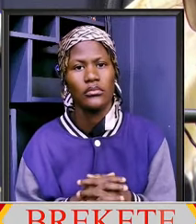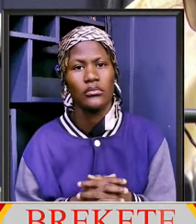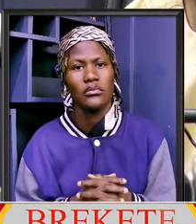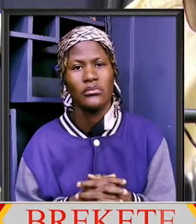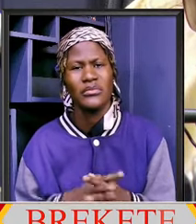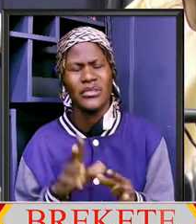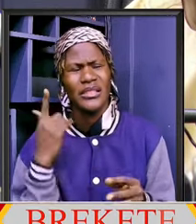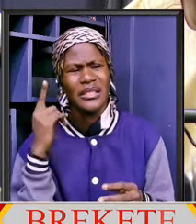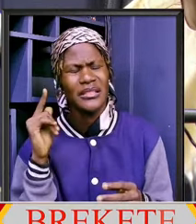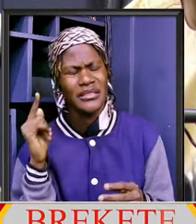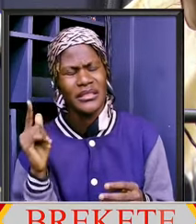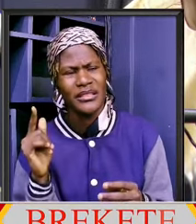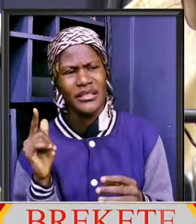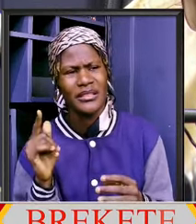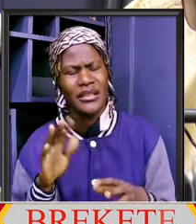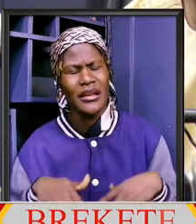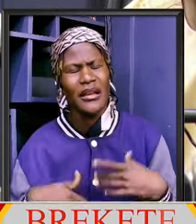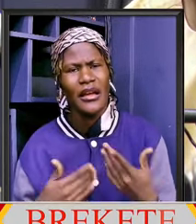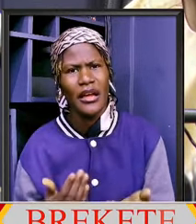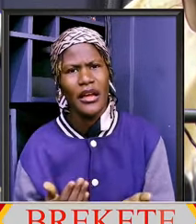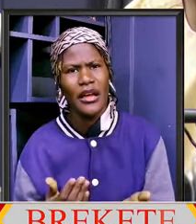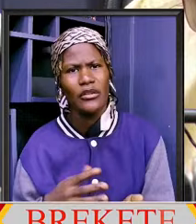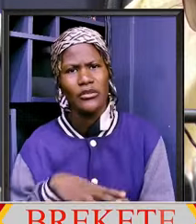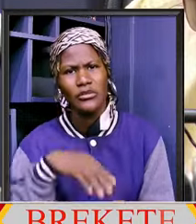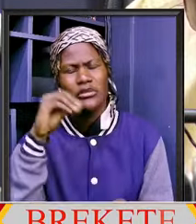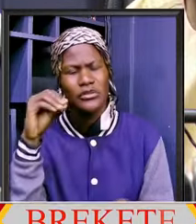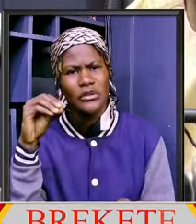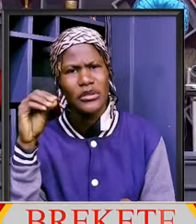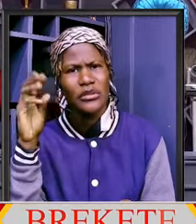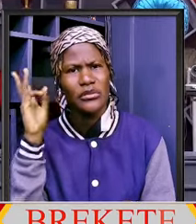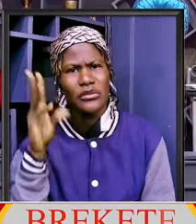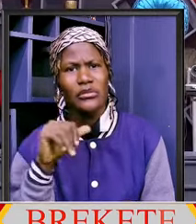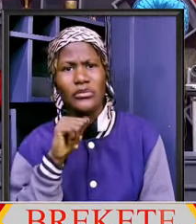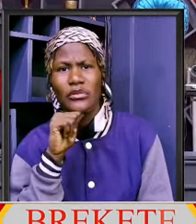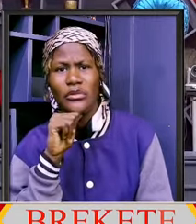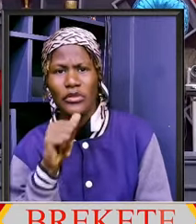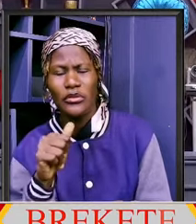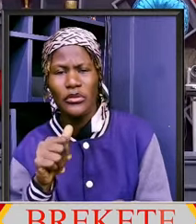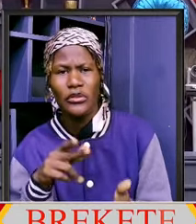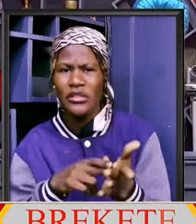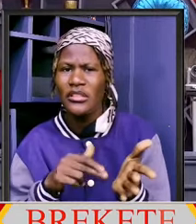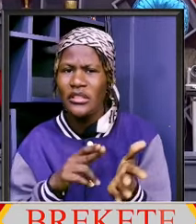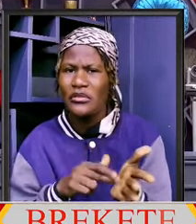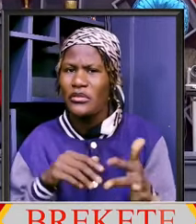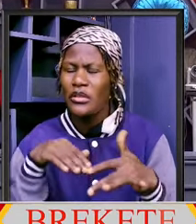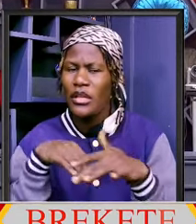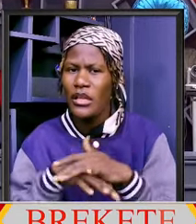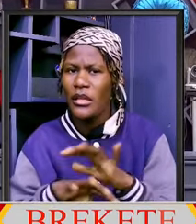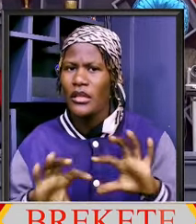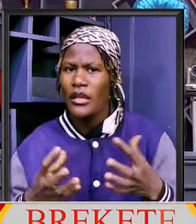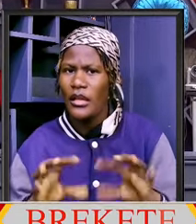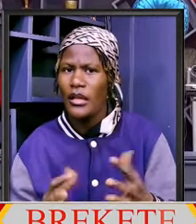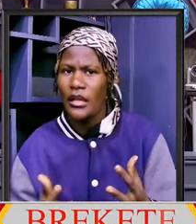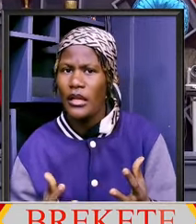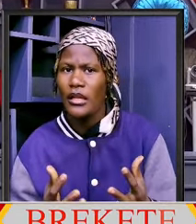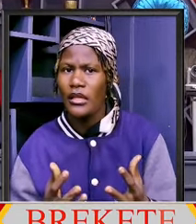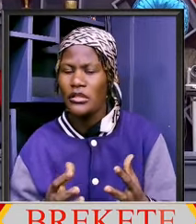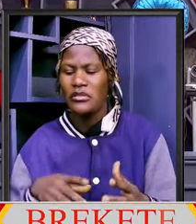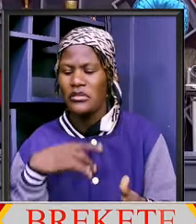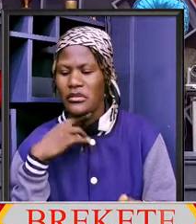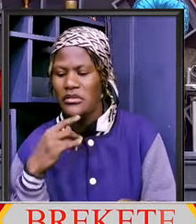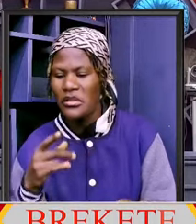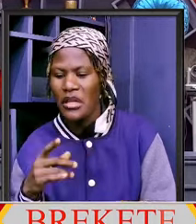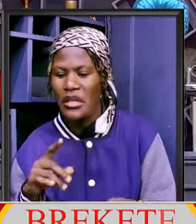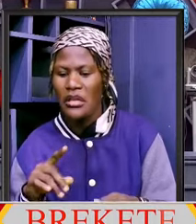You can imagine how student no go read, you no go enter class. Exam they come, you just tell him colleague